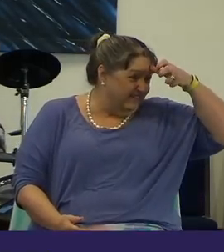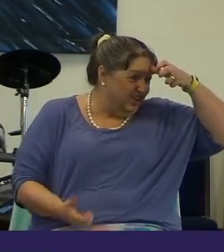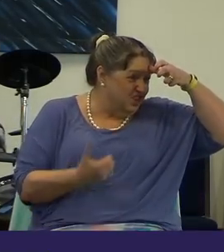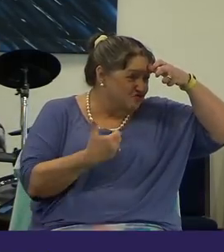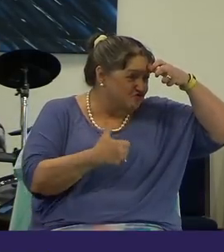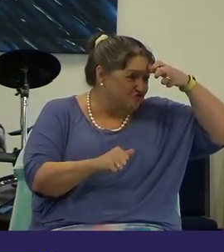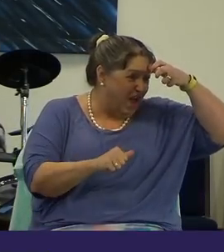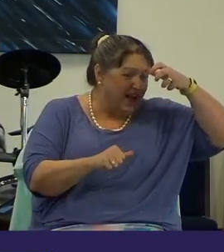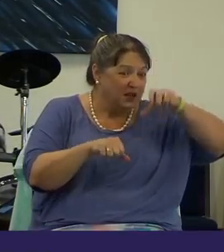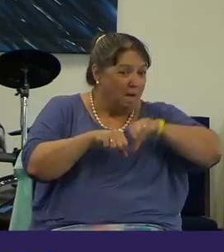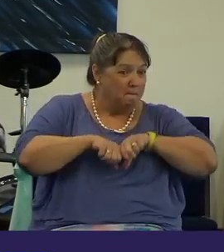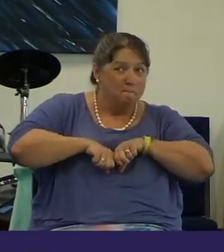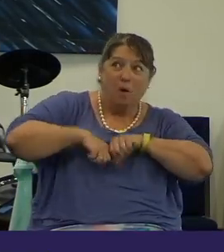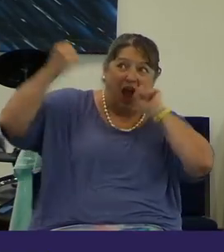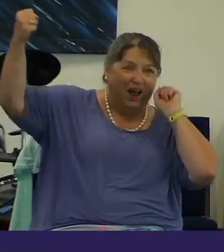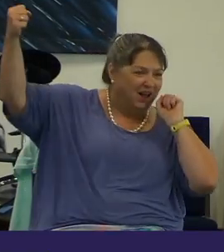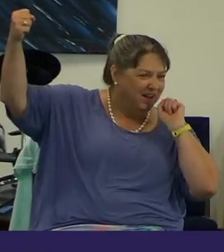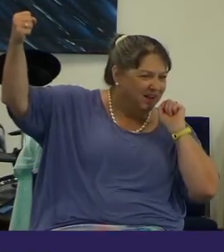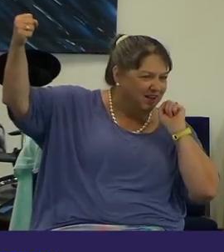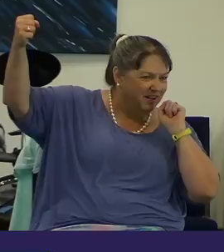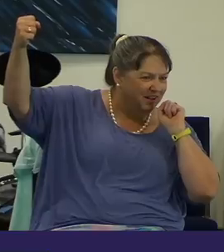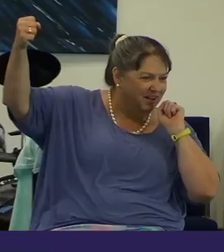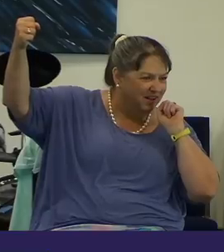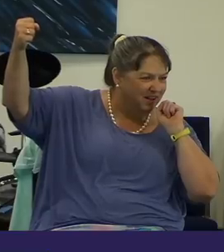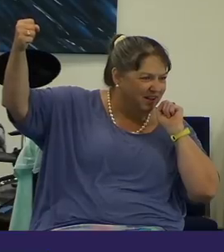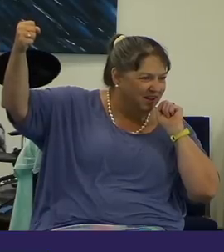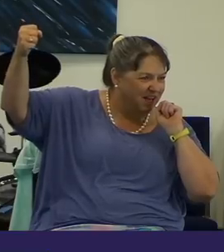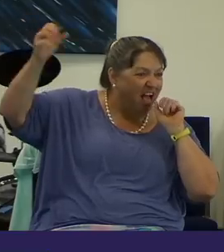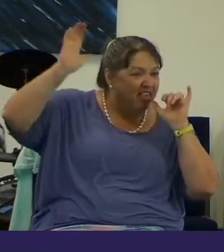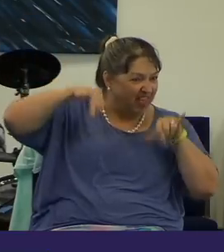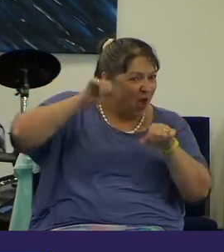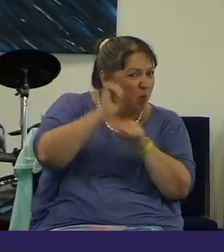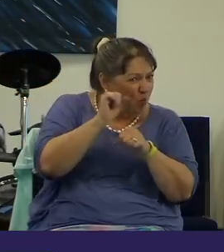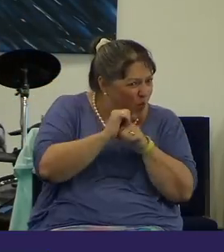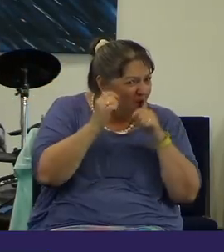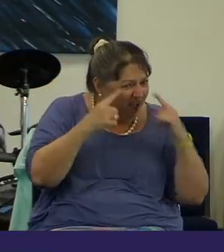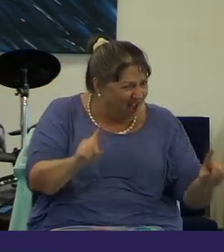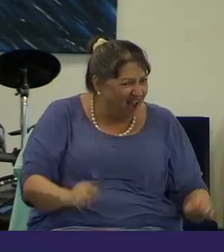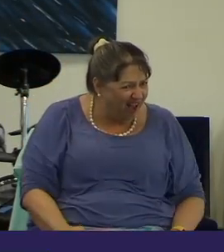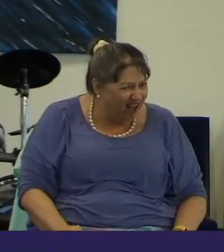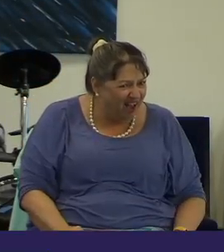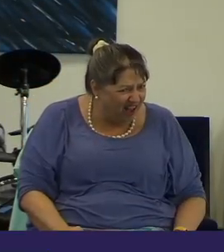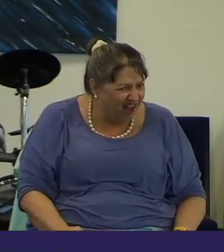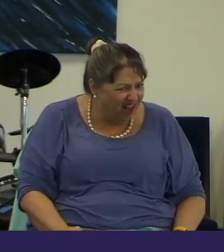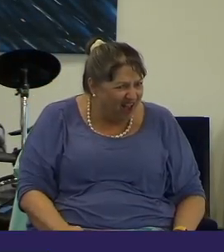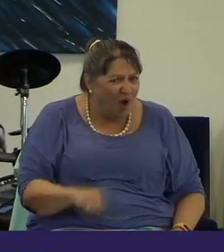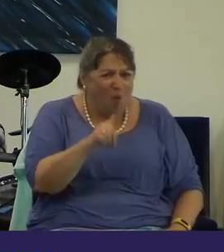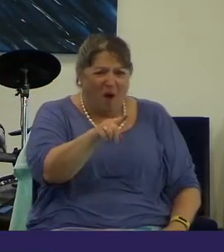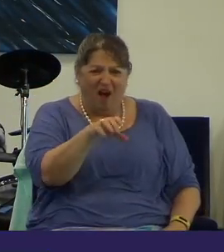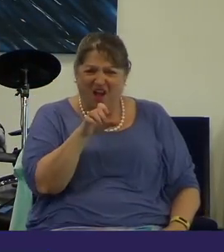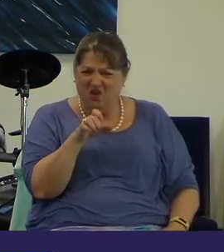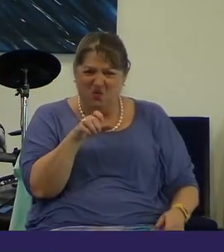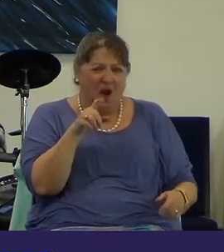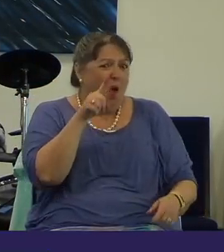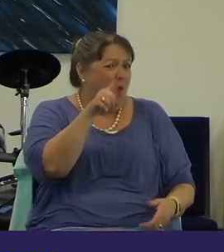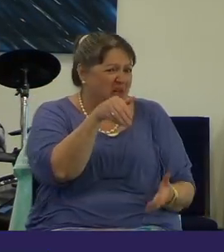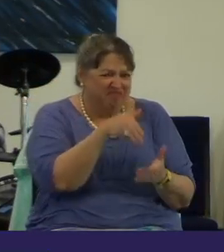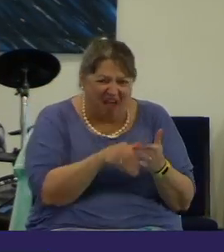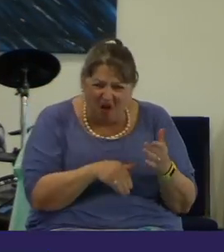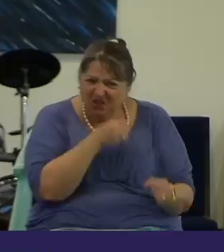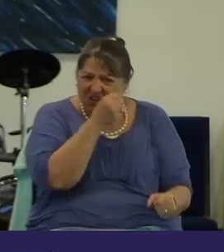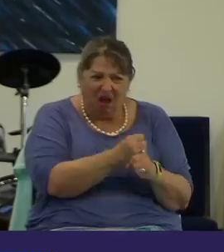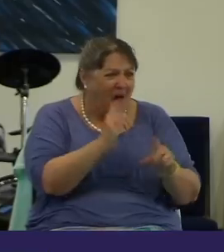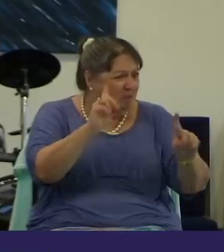working at it. It's working. It's worked for years, hundreds and thousands of years. And so I'm